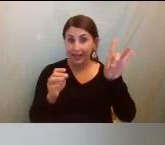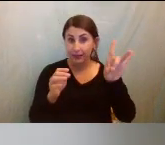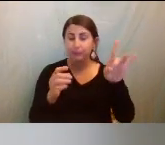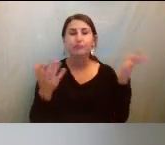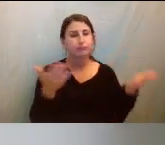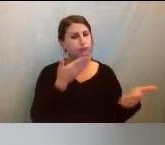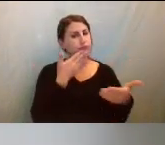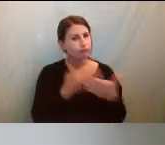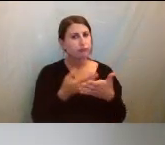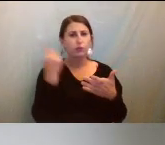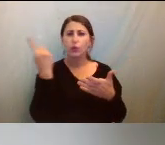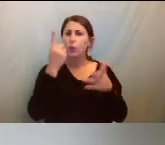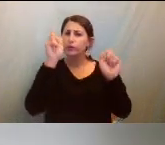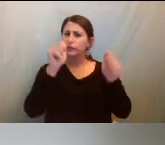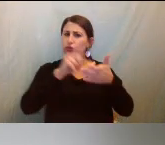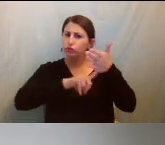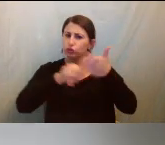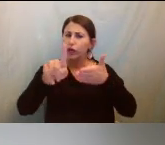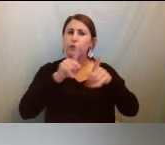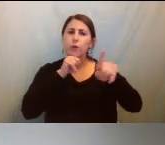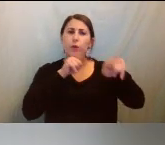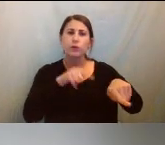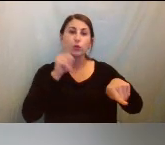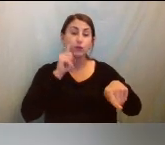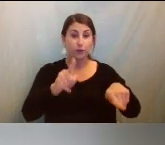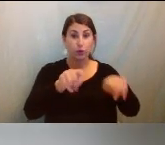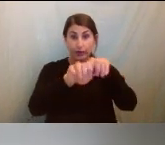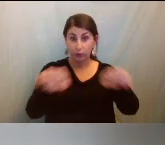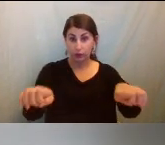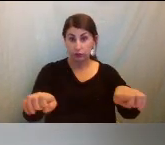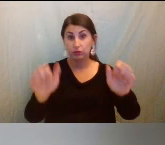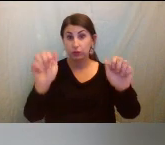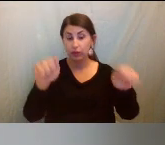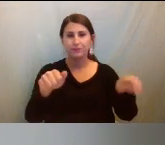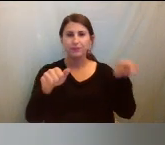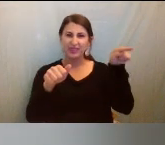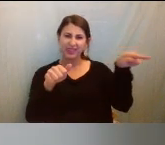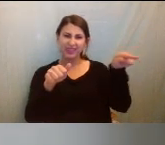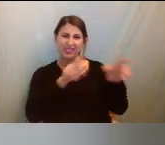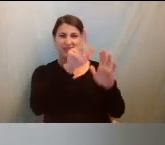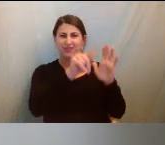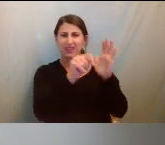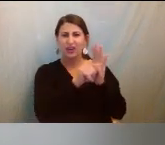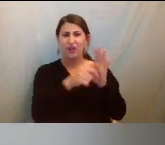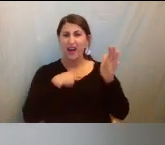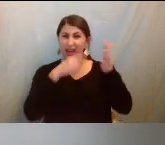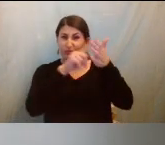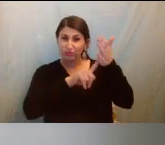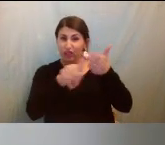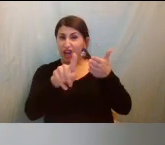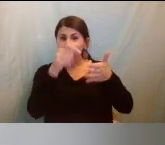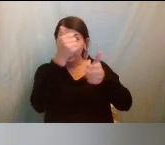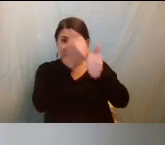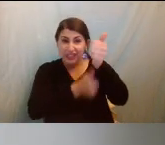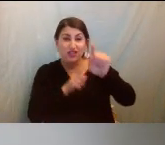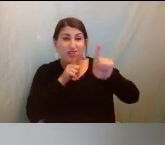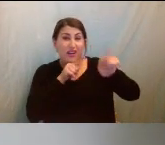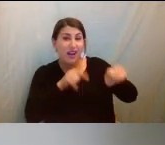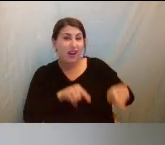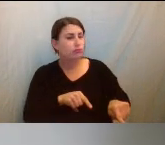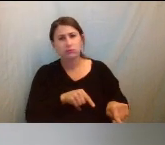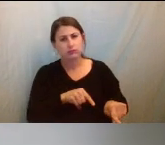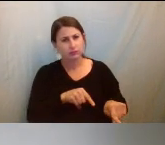8. So you can always check your answers for equations. Now for this video, I'm not going to check every